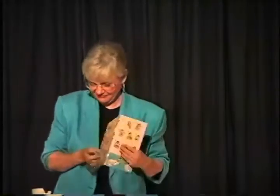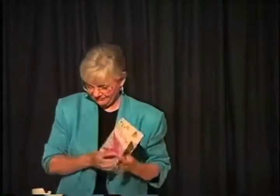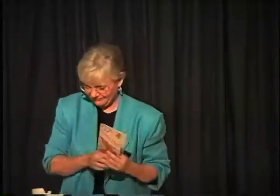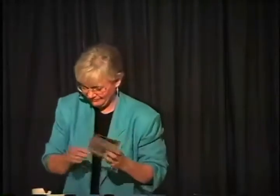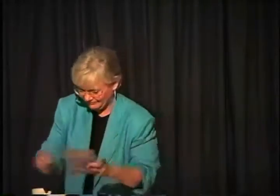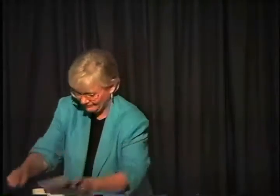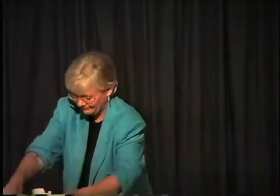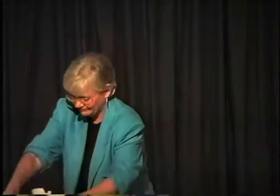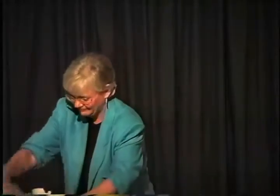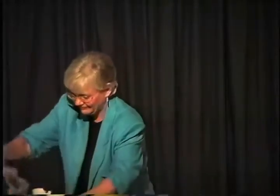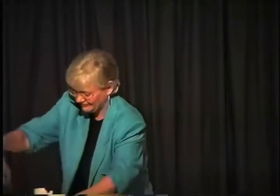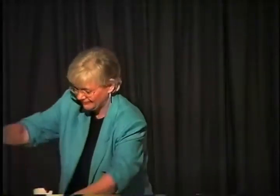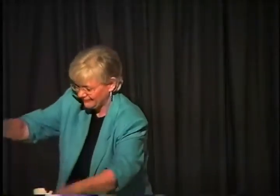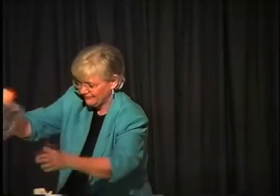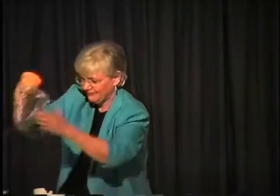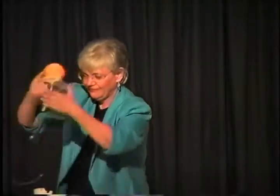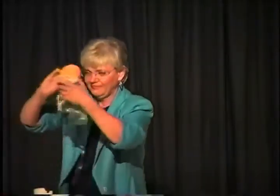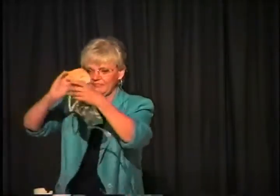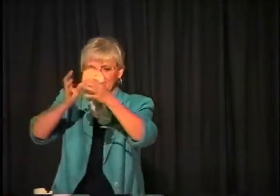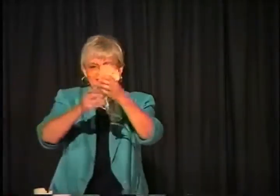of an emergency, you know what to do.